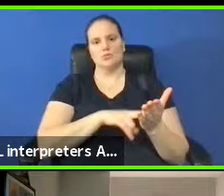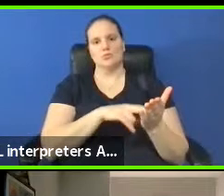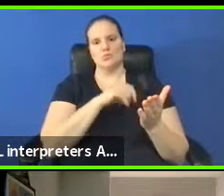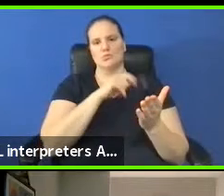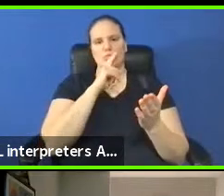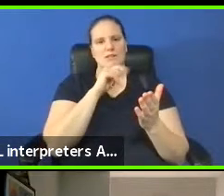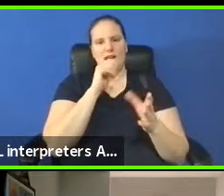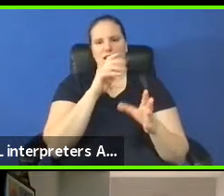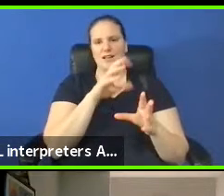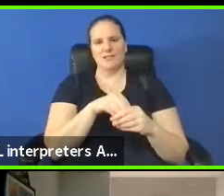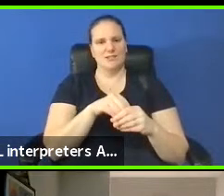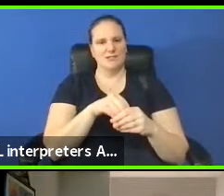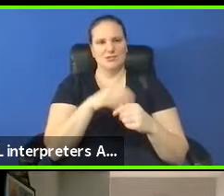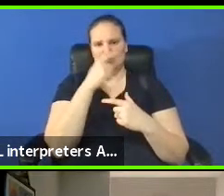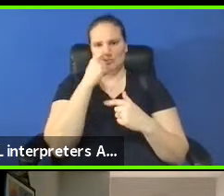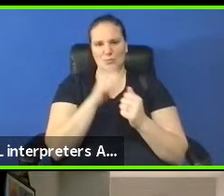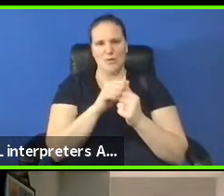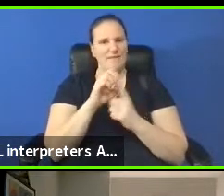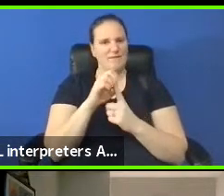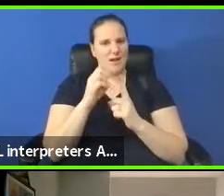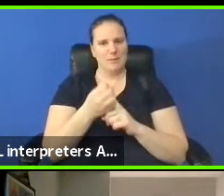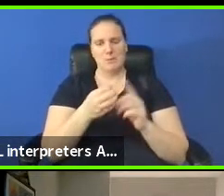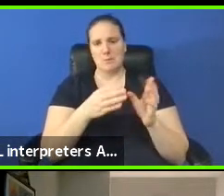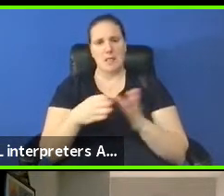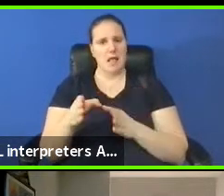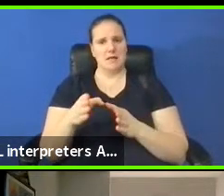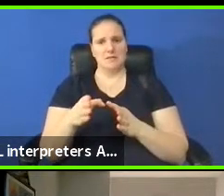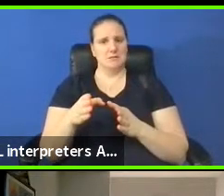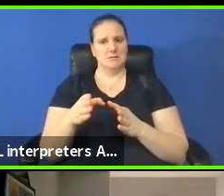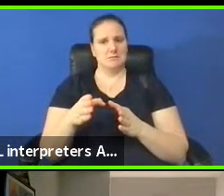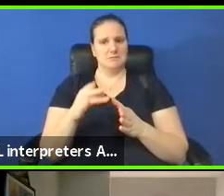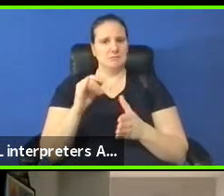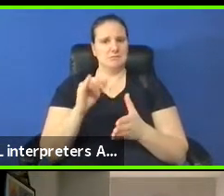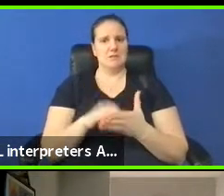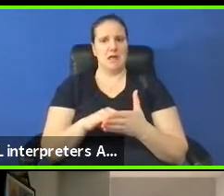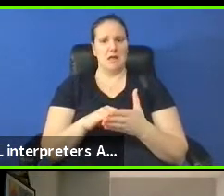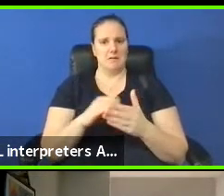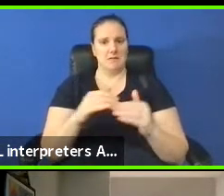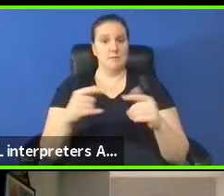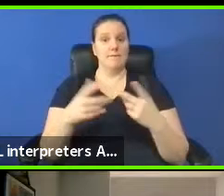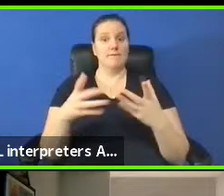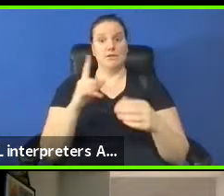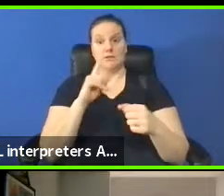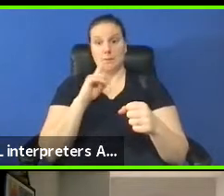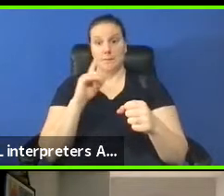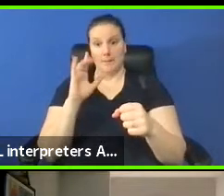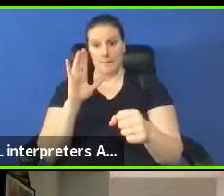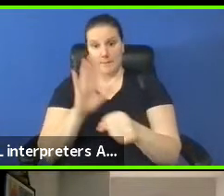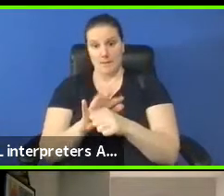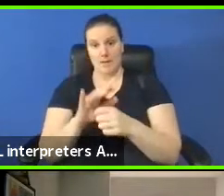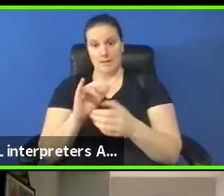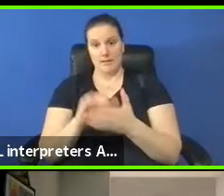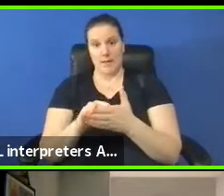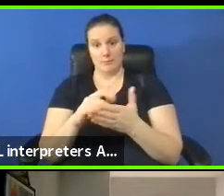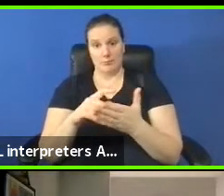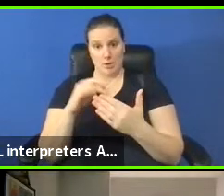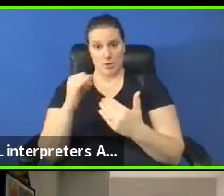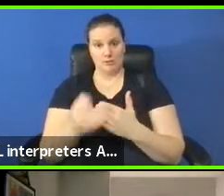this environmental and planning phase that we're in, but once we get commitments that this is going to be a